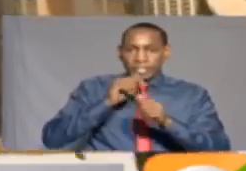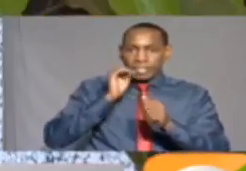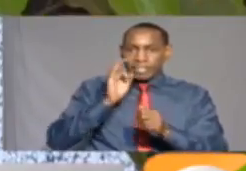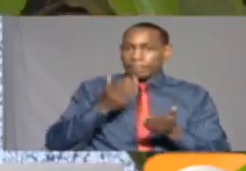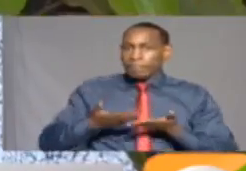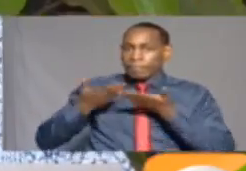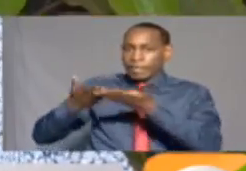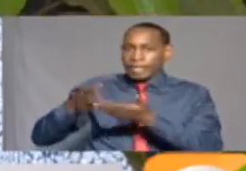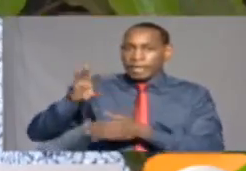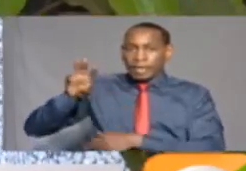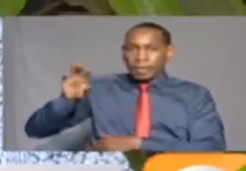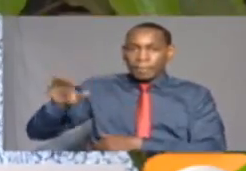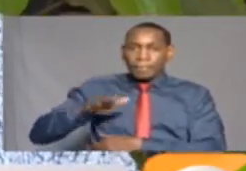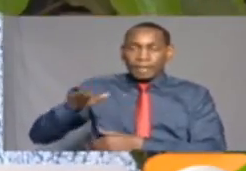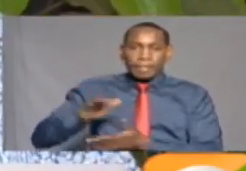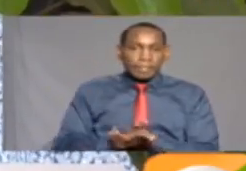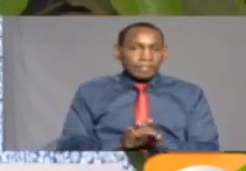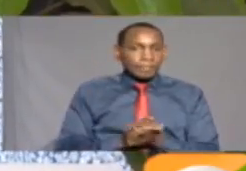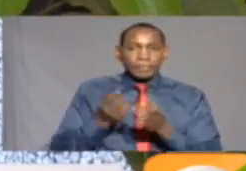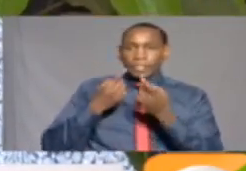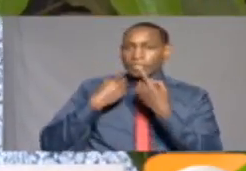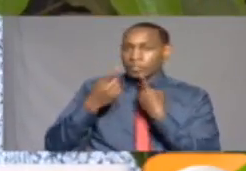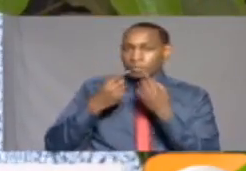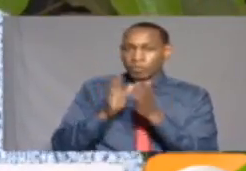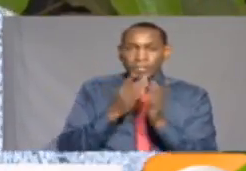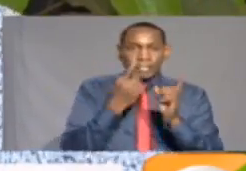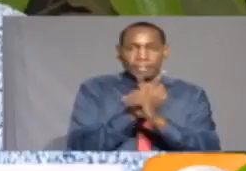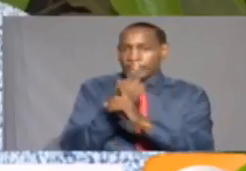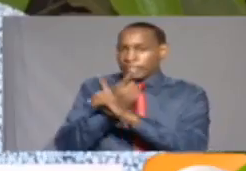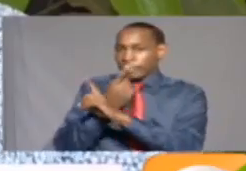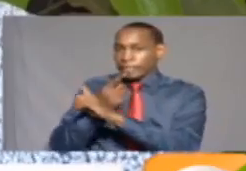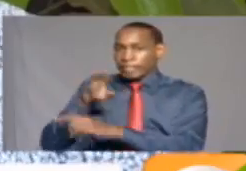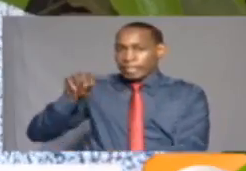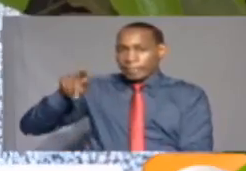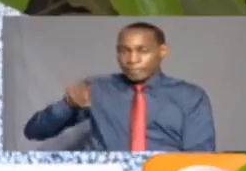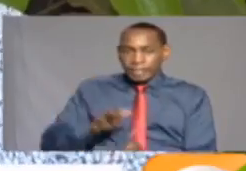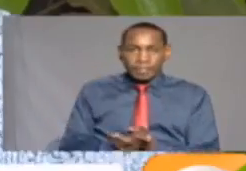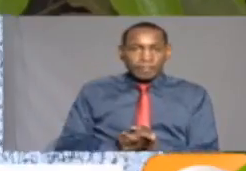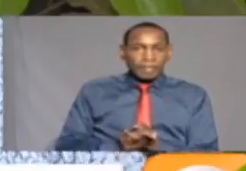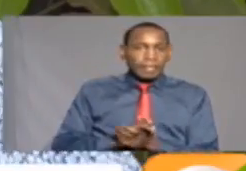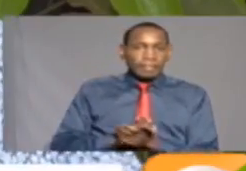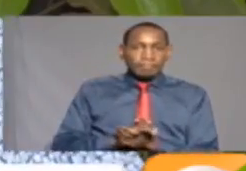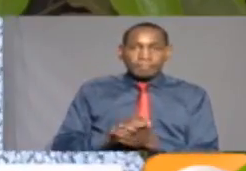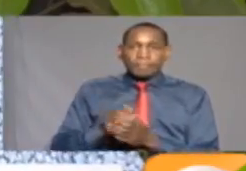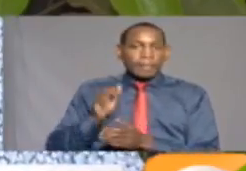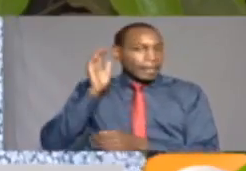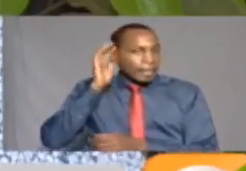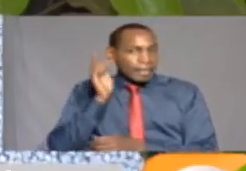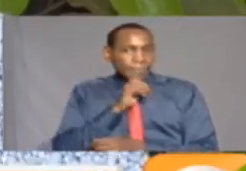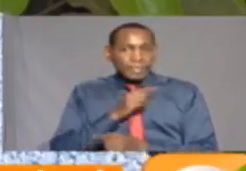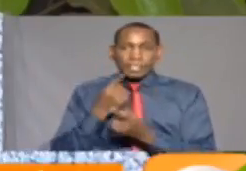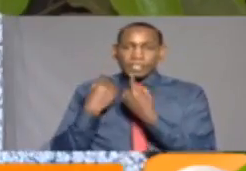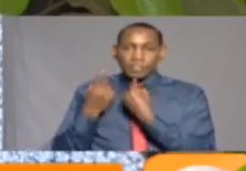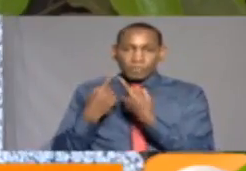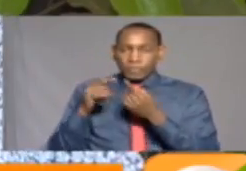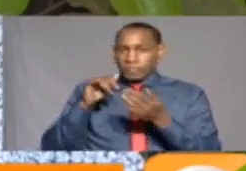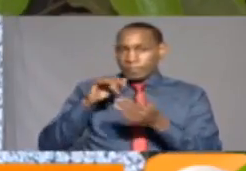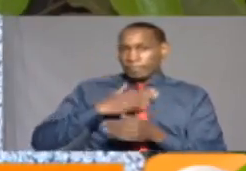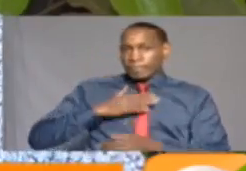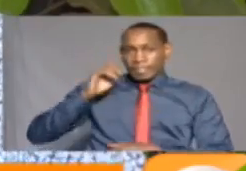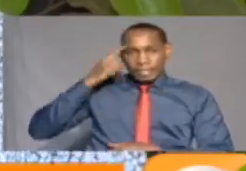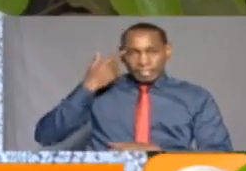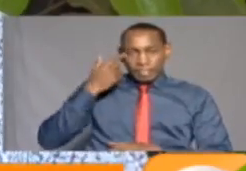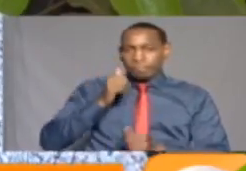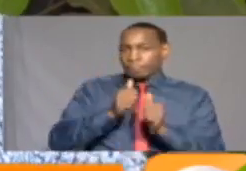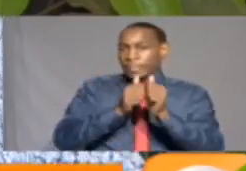Parliament. Having talked to several members of Parliament and having heard them talk, I think this will be